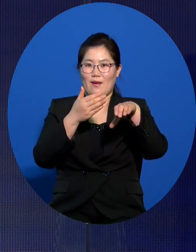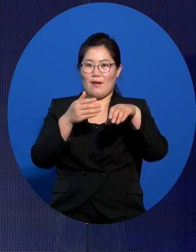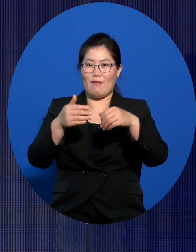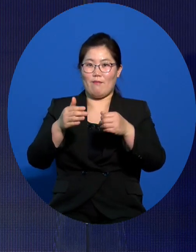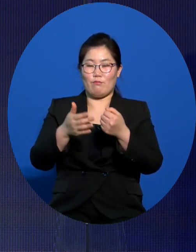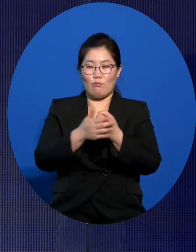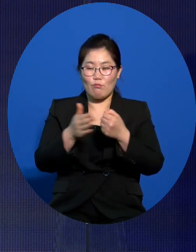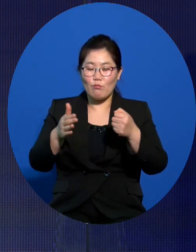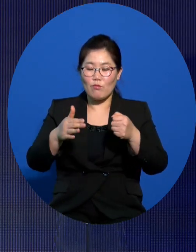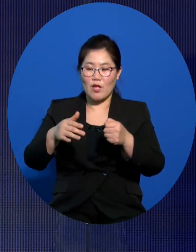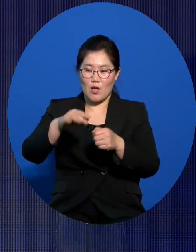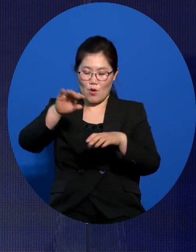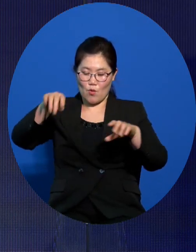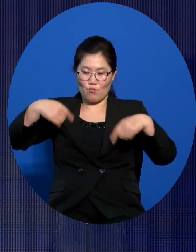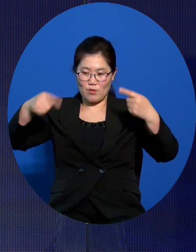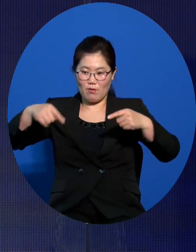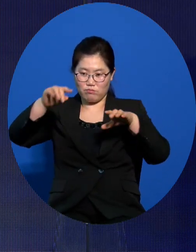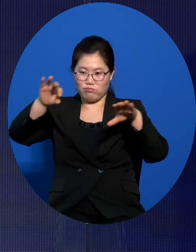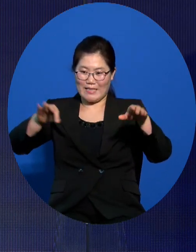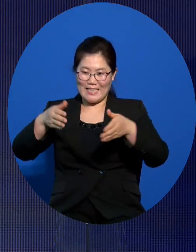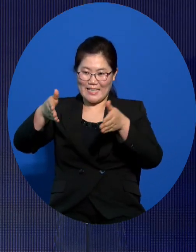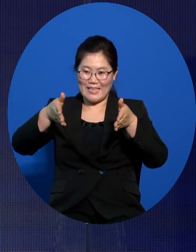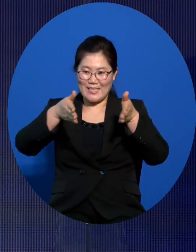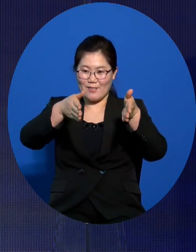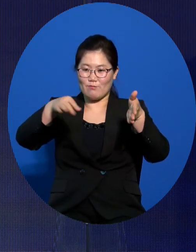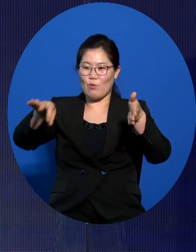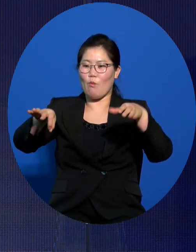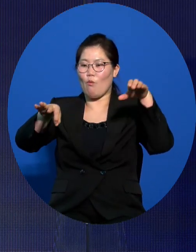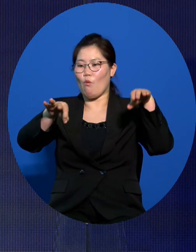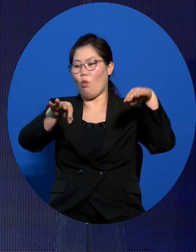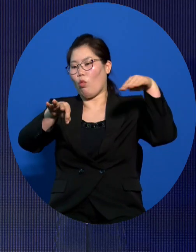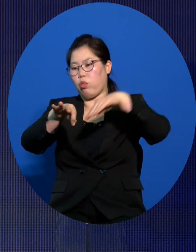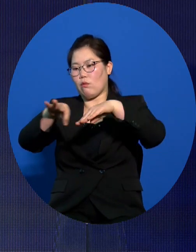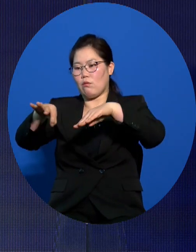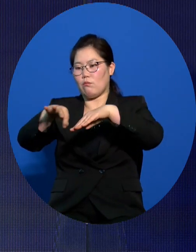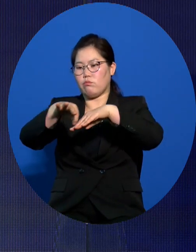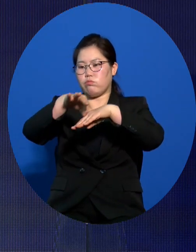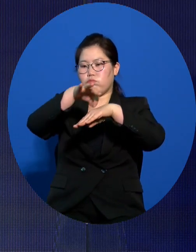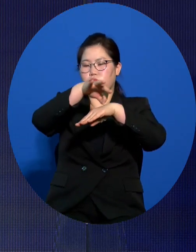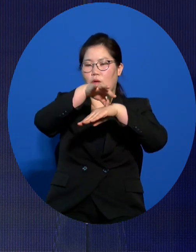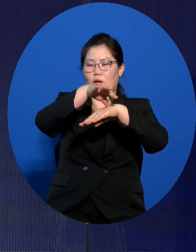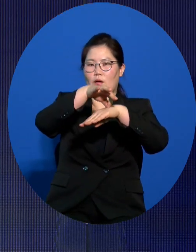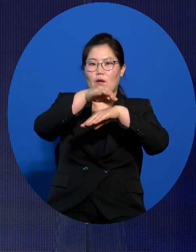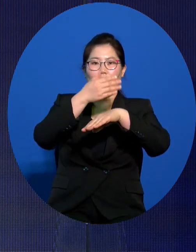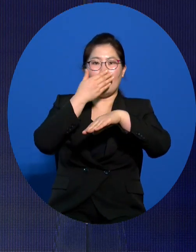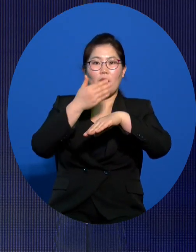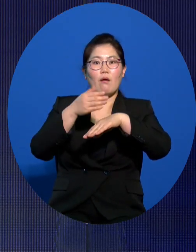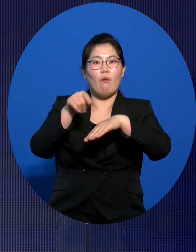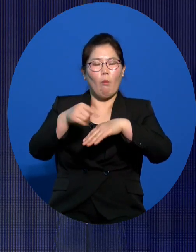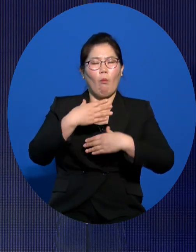And the slope is located on the side of the vehicle.